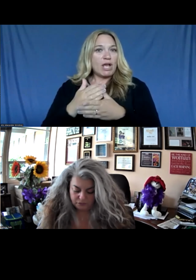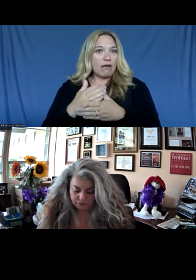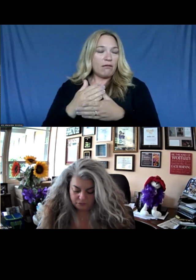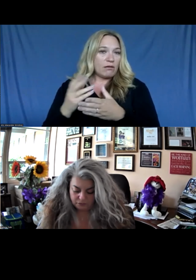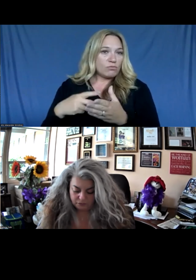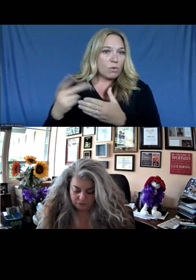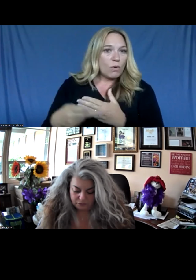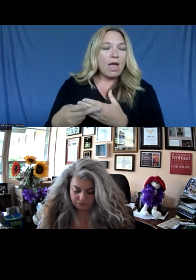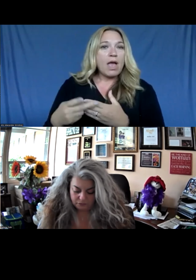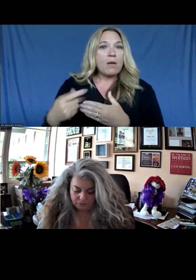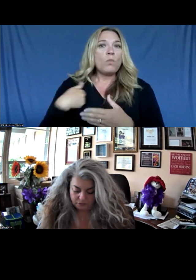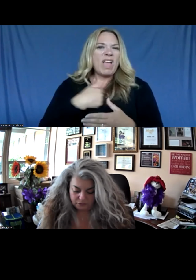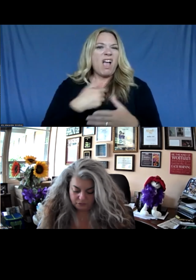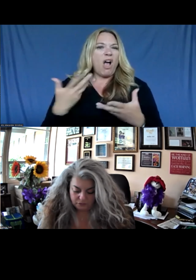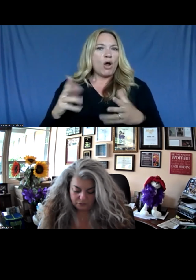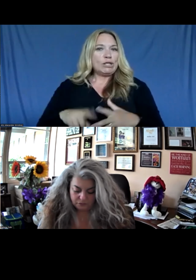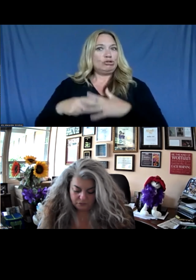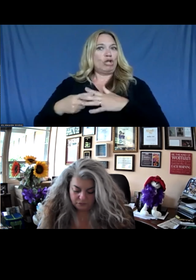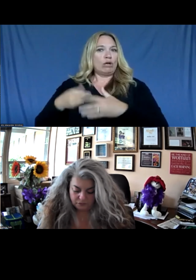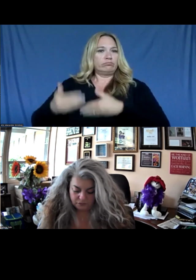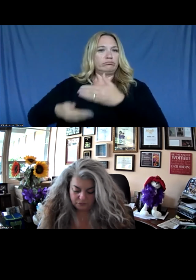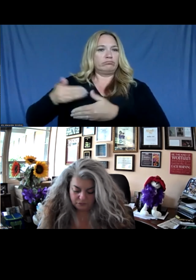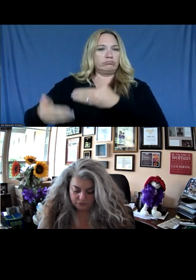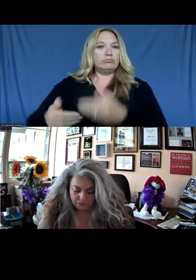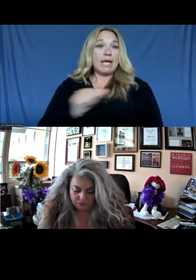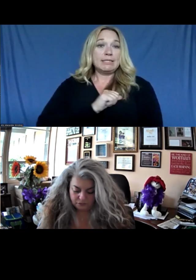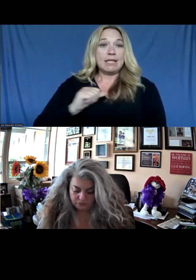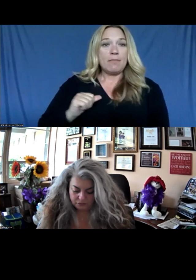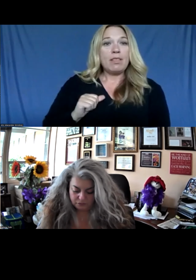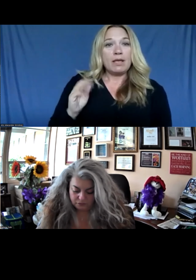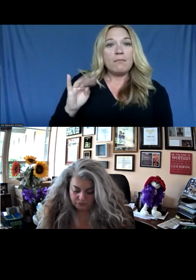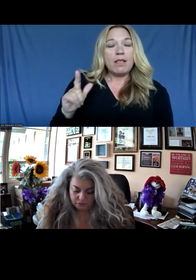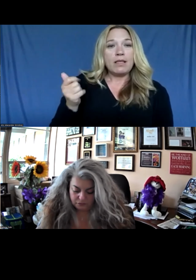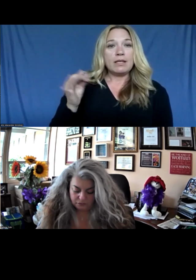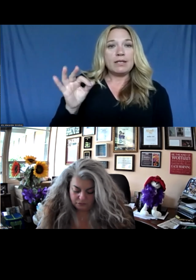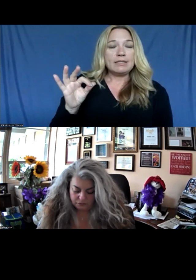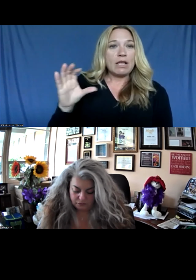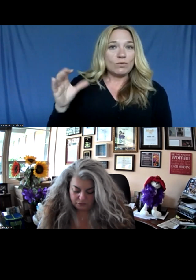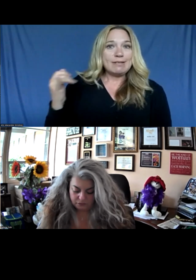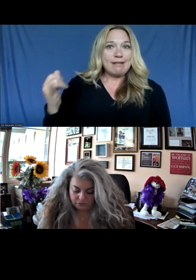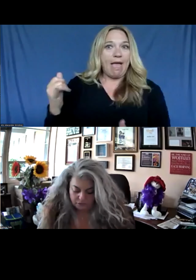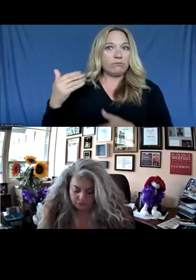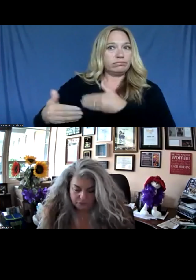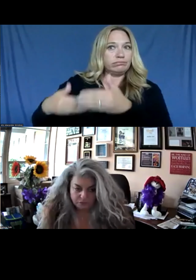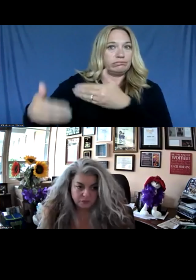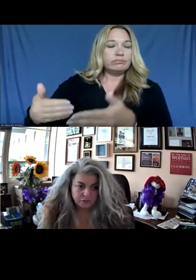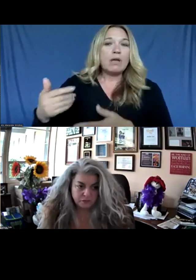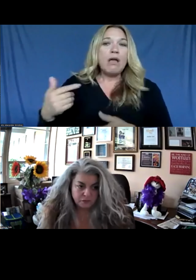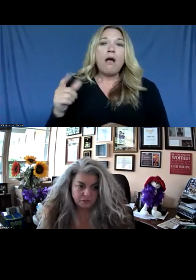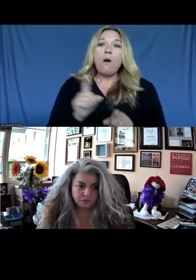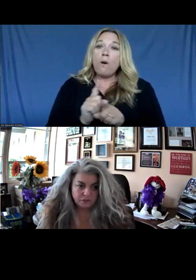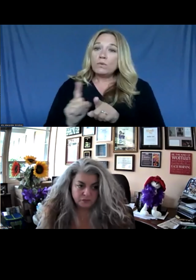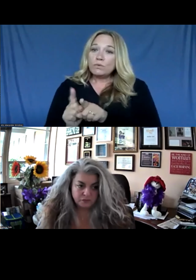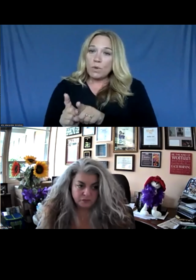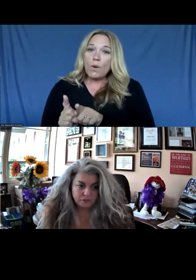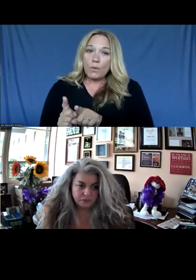to do just that in Assembly Bill 1900 that's moving. And we're also